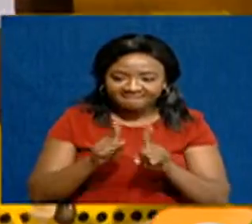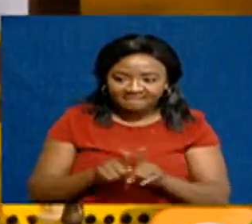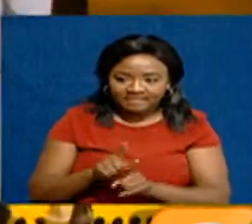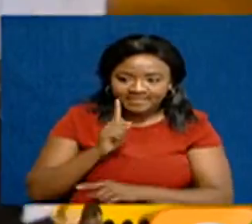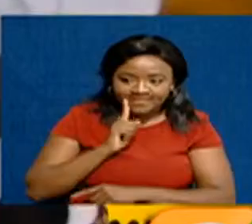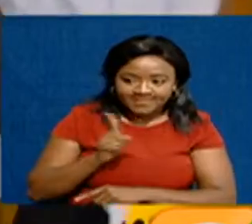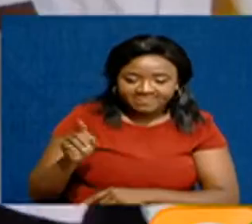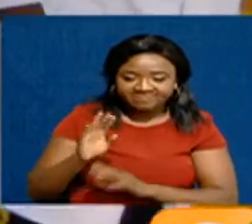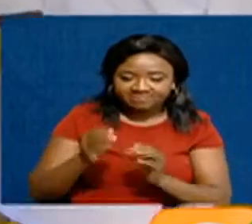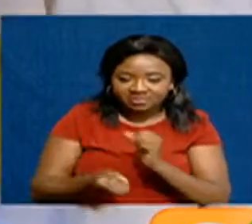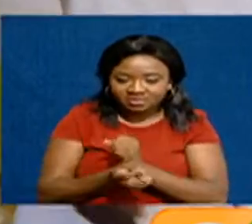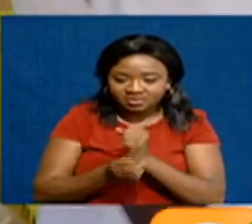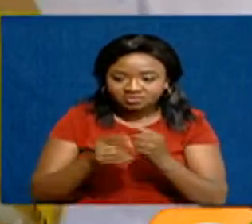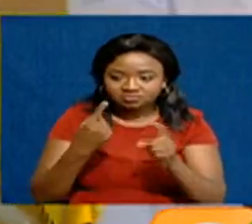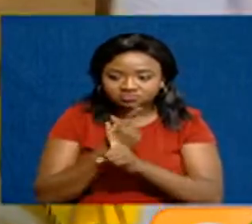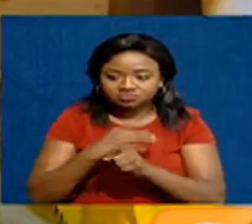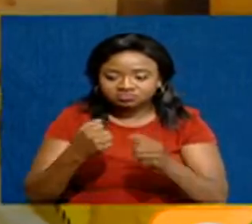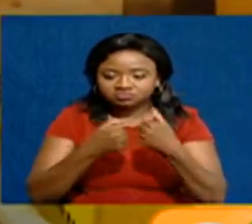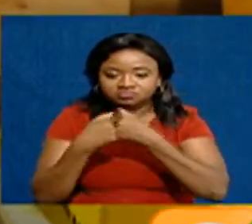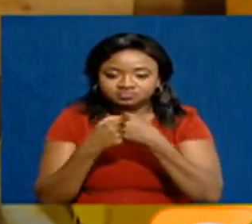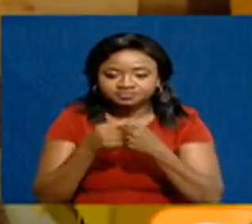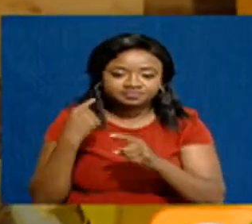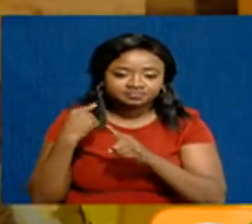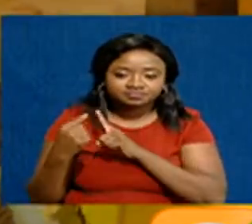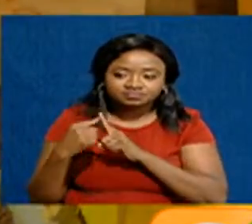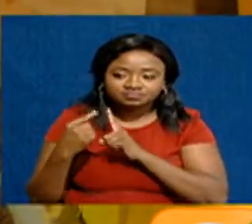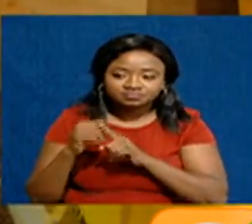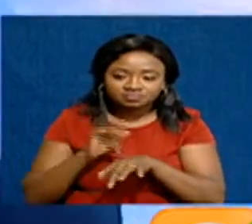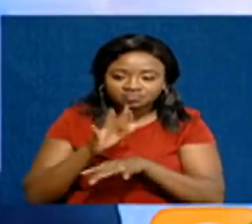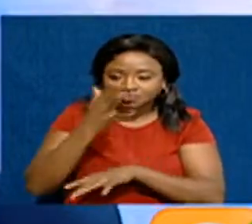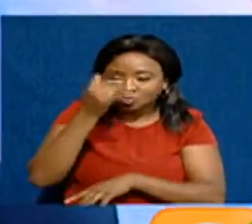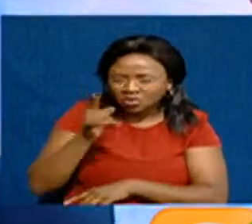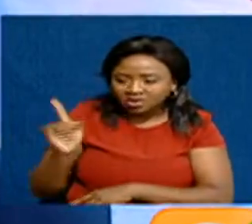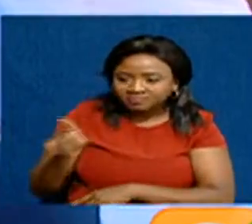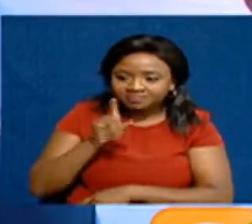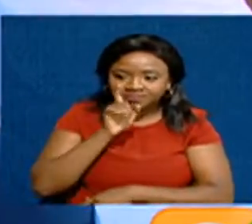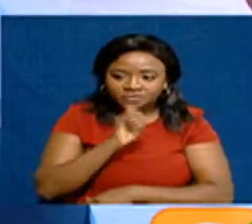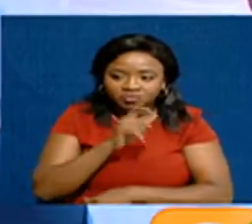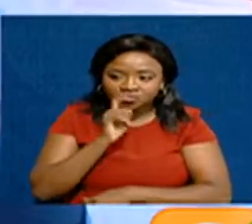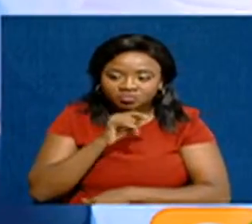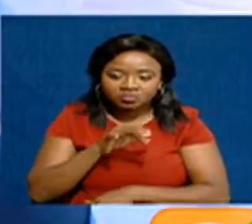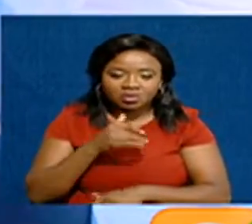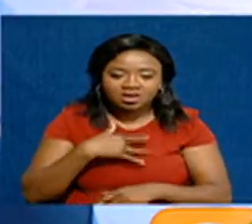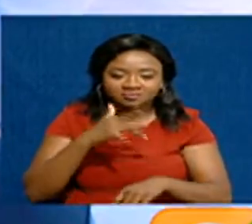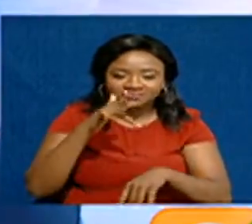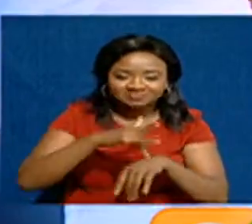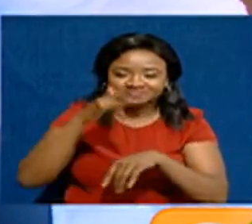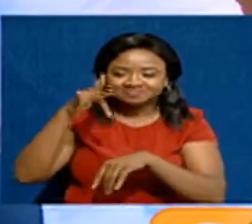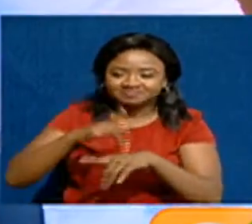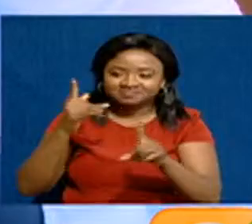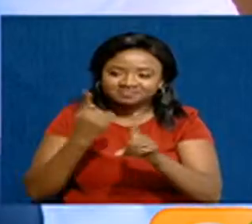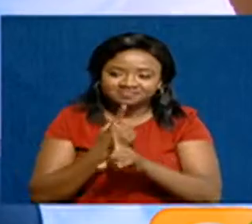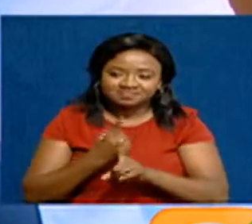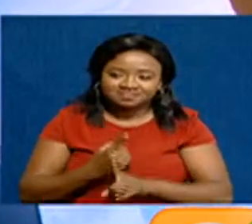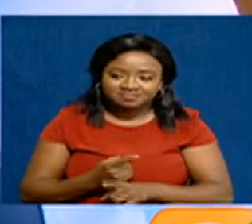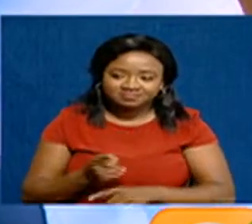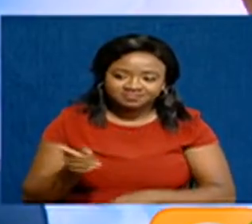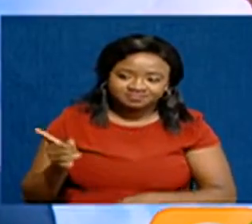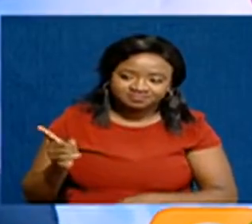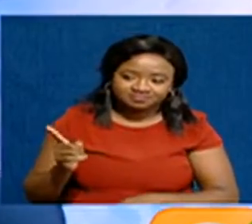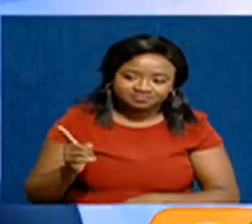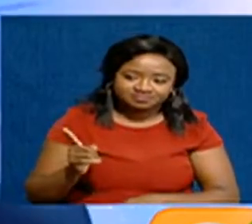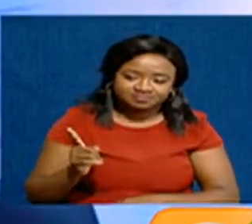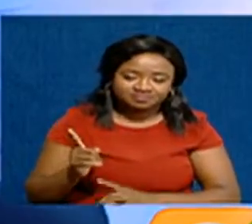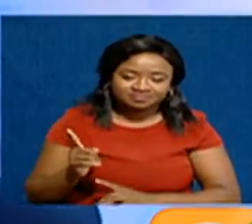challenges experienced at early stages, as chicks are prone to numerous infections, such as coccidiosis and